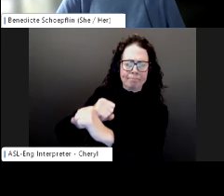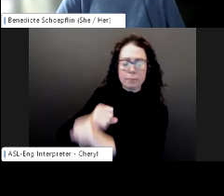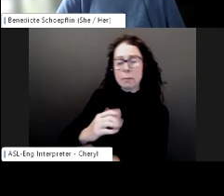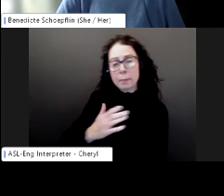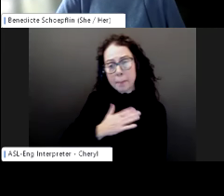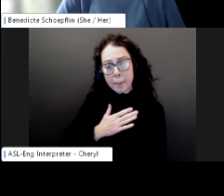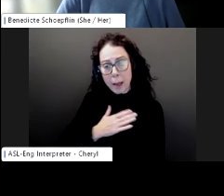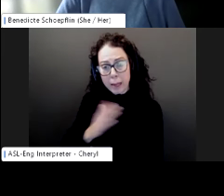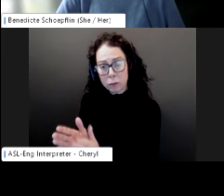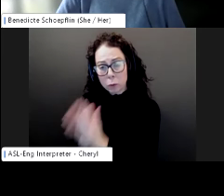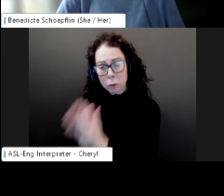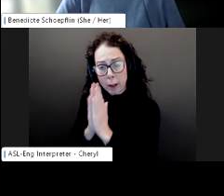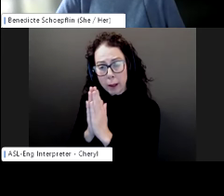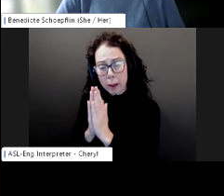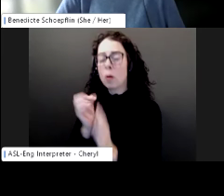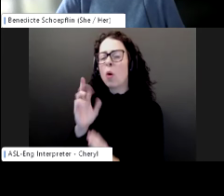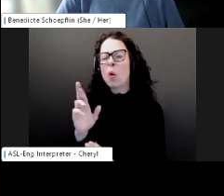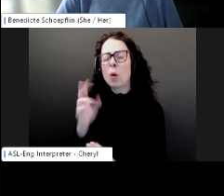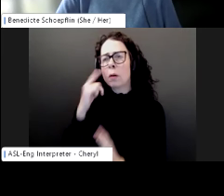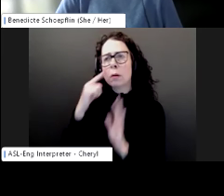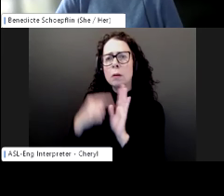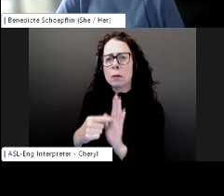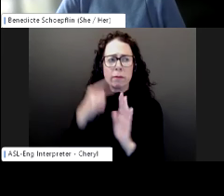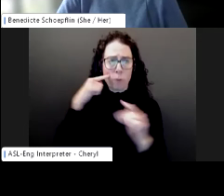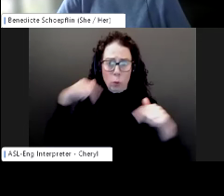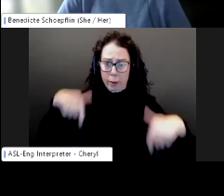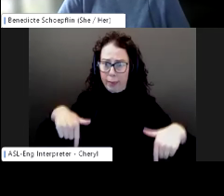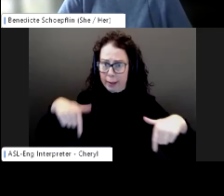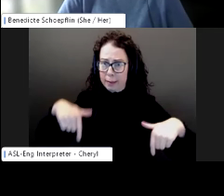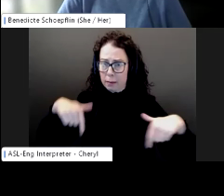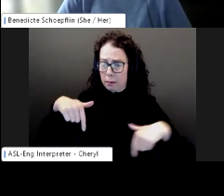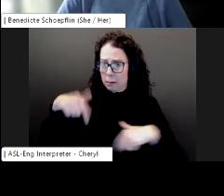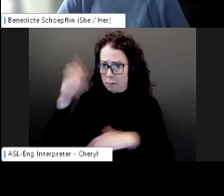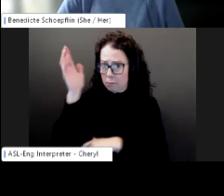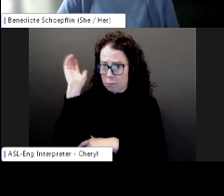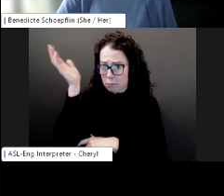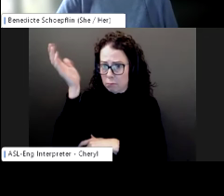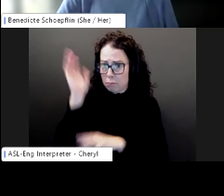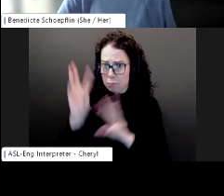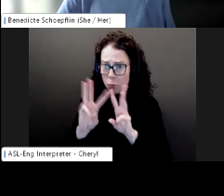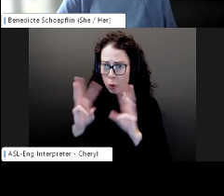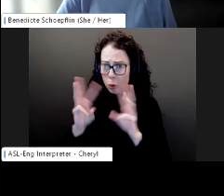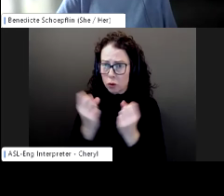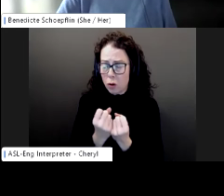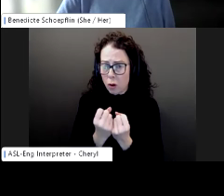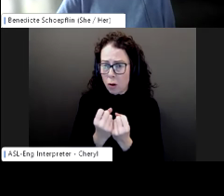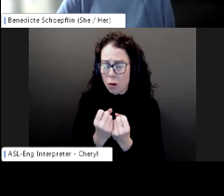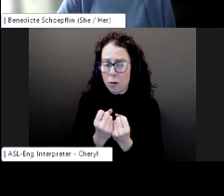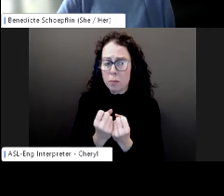even give feedback. For example, for this seminar,